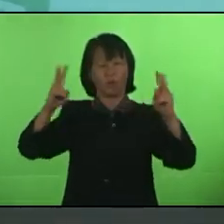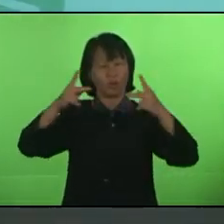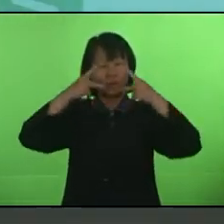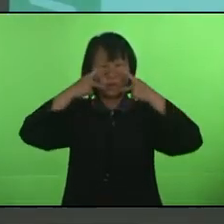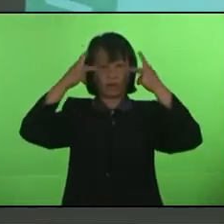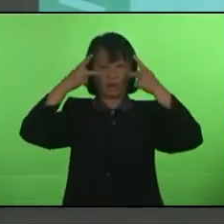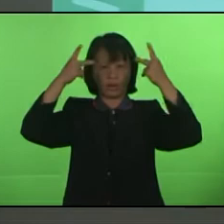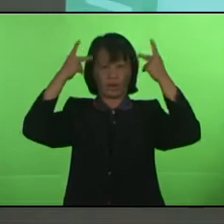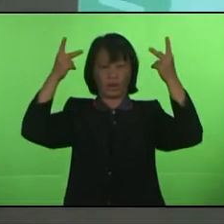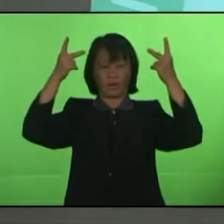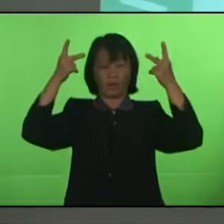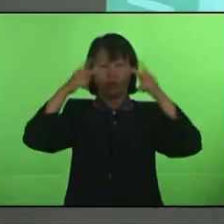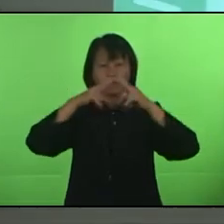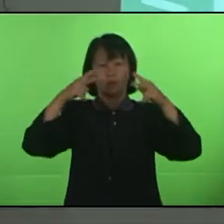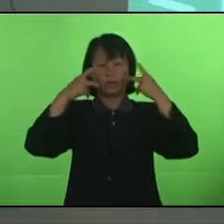popular